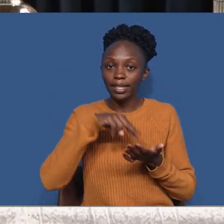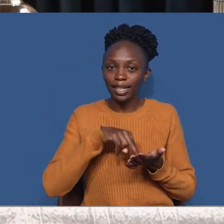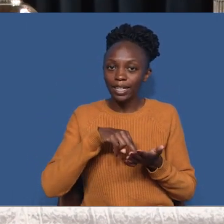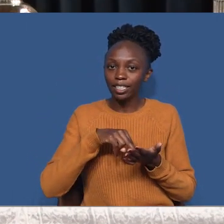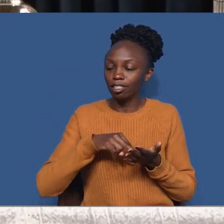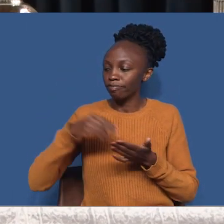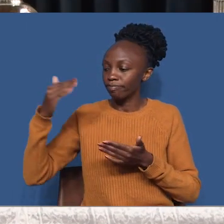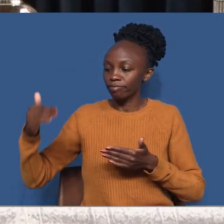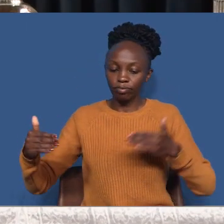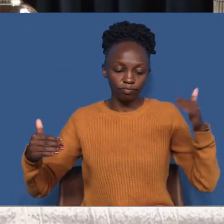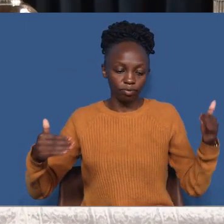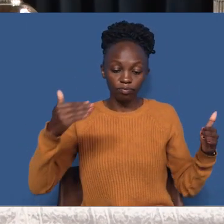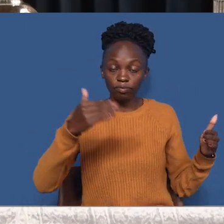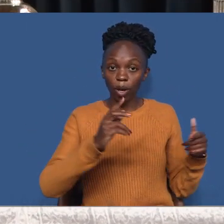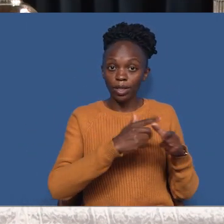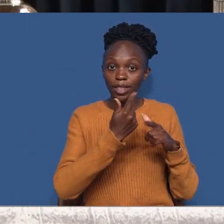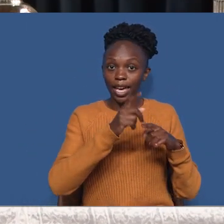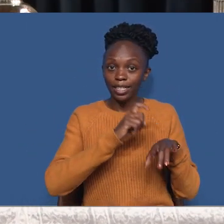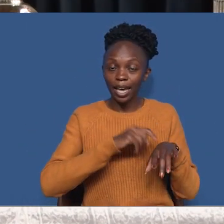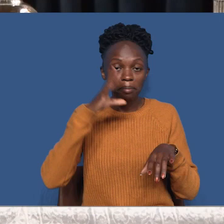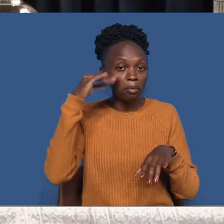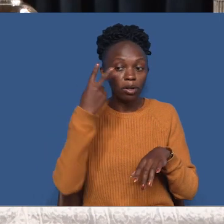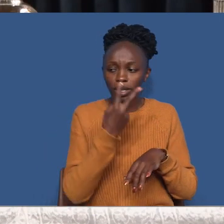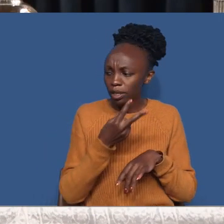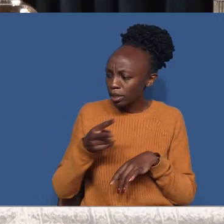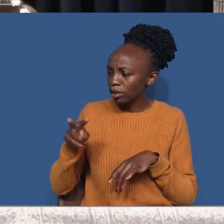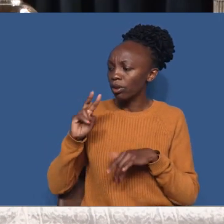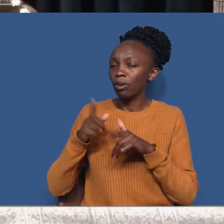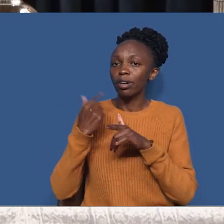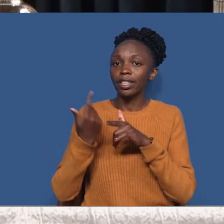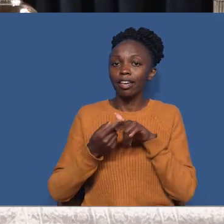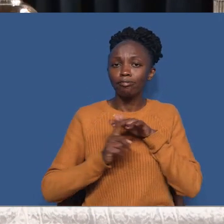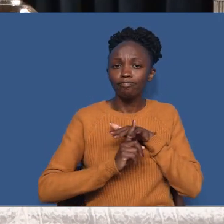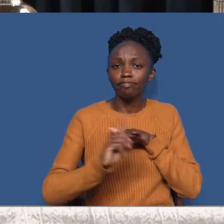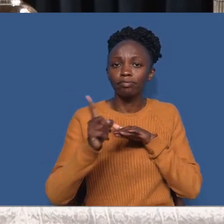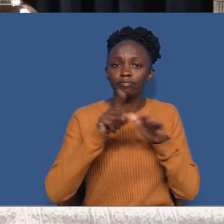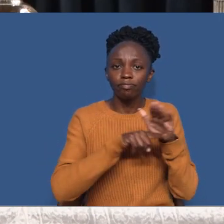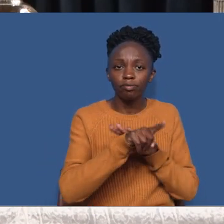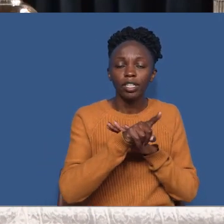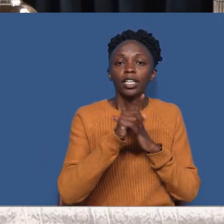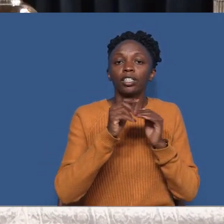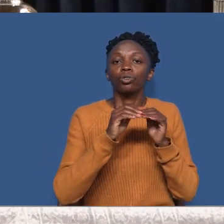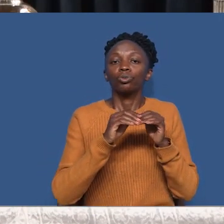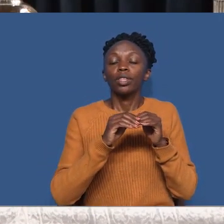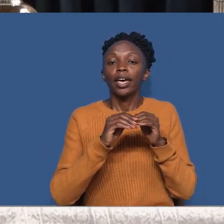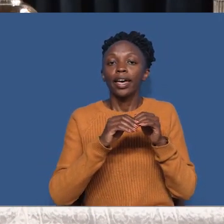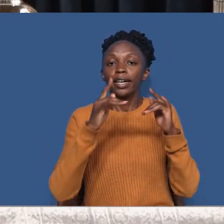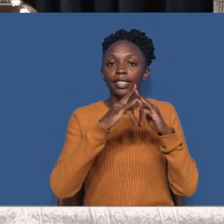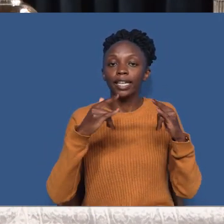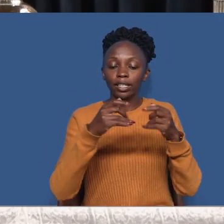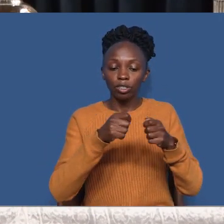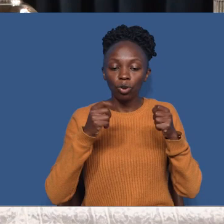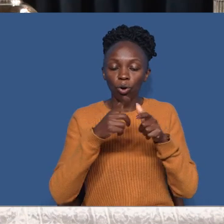by him. And when he saw them, he ran to the tent door to meet them, and